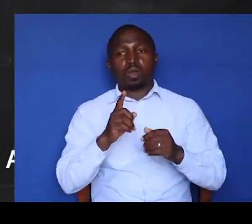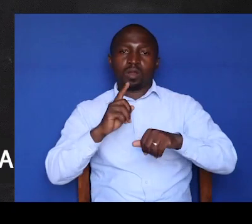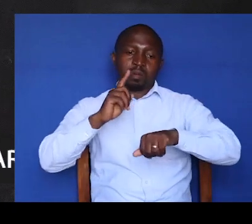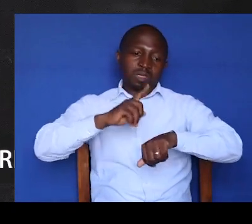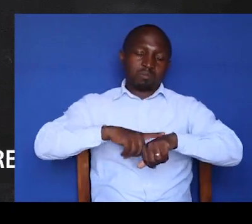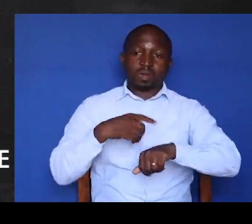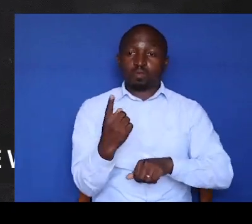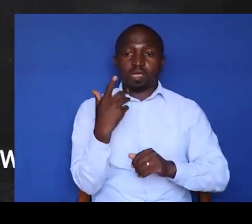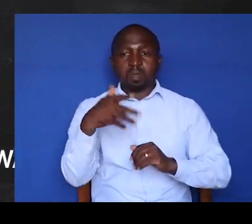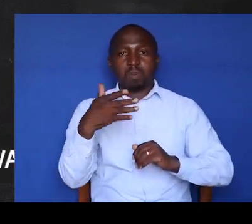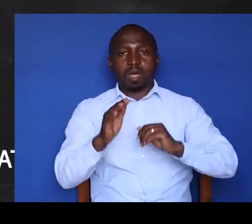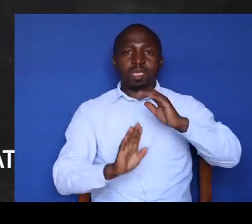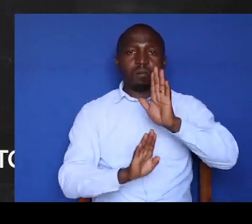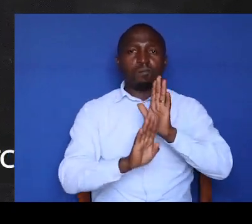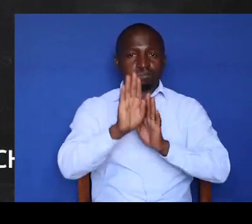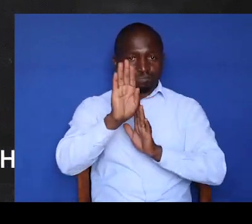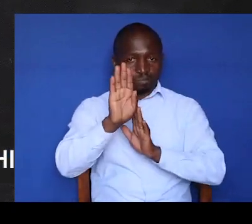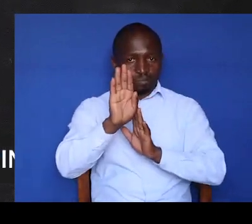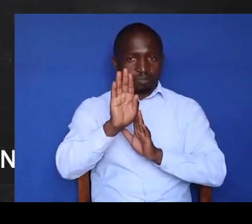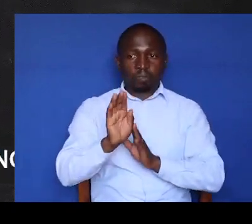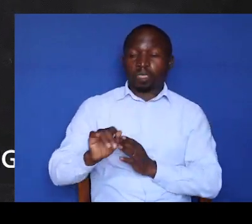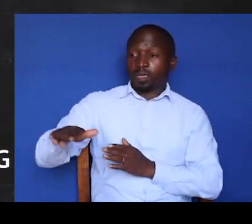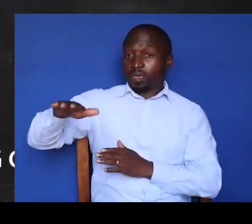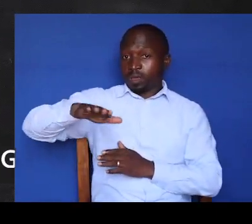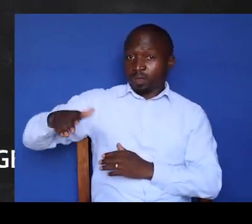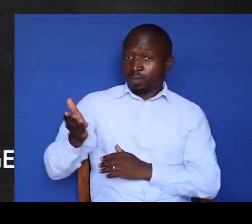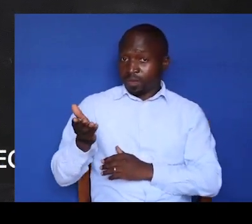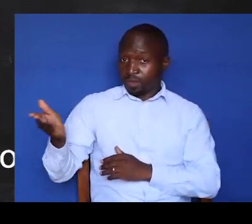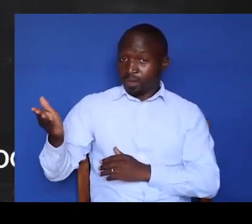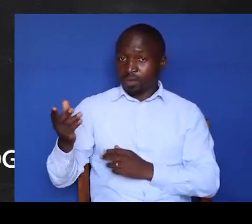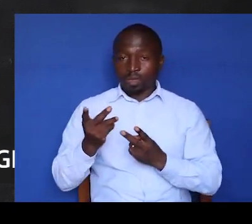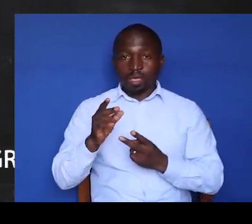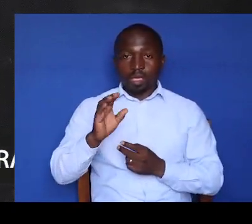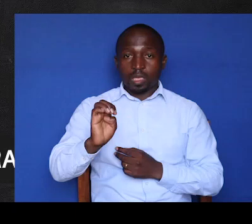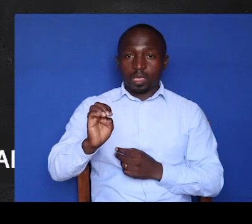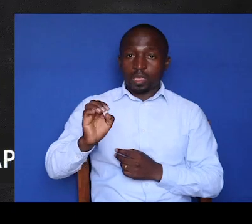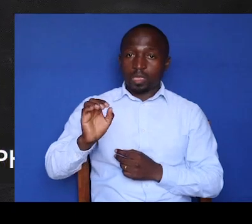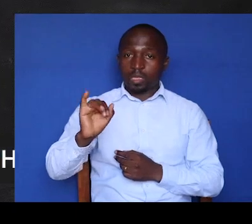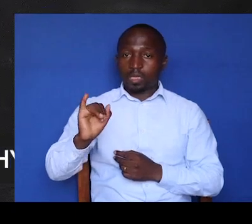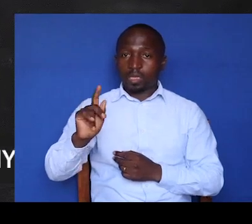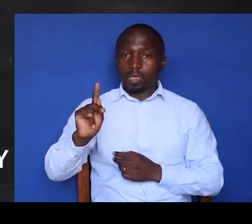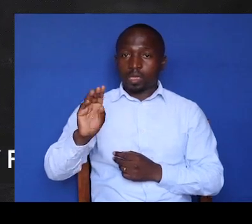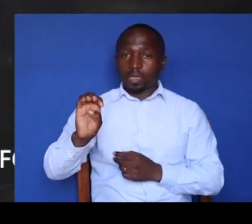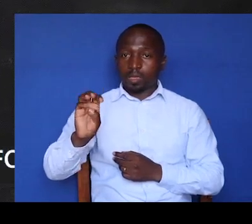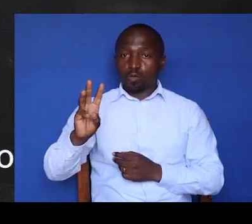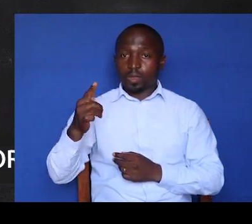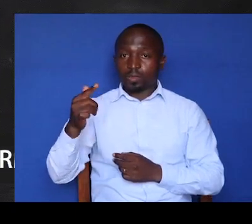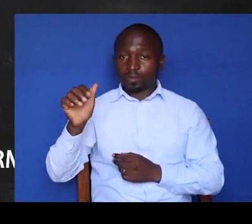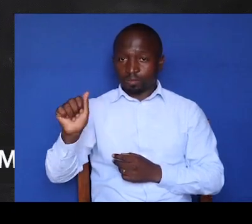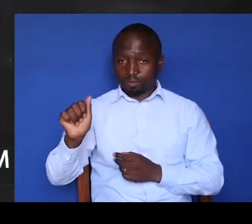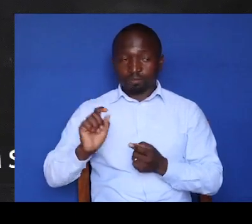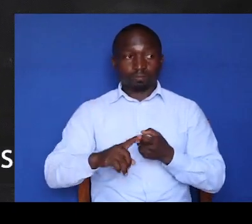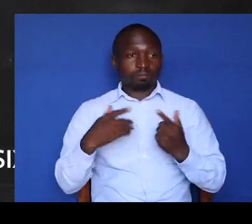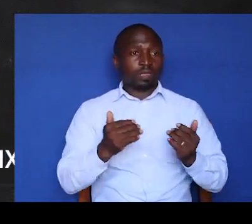water. But in other areas, like off equatorial, rains, of course, high throughout the